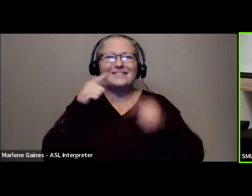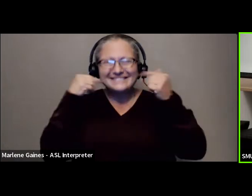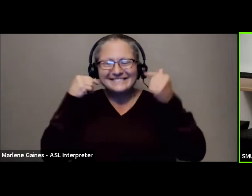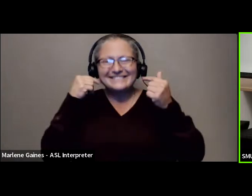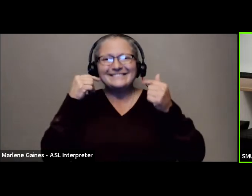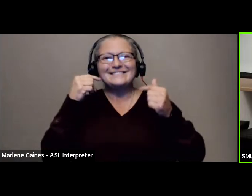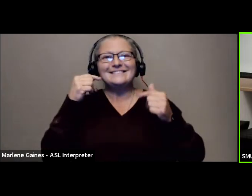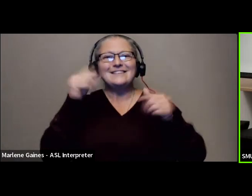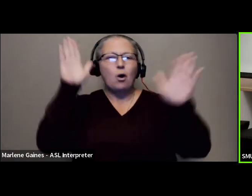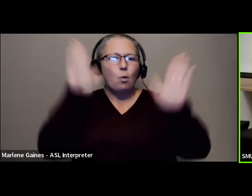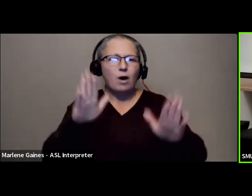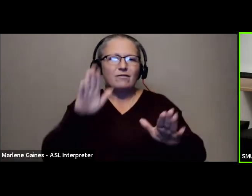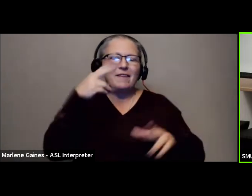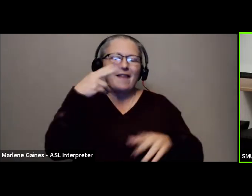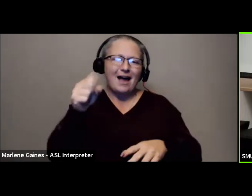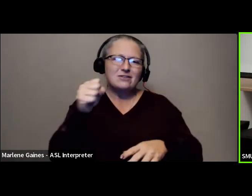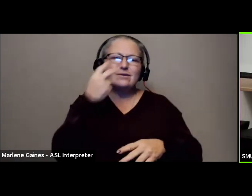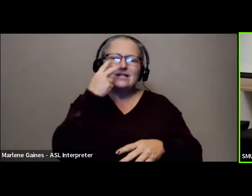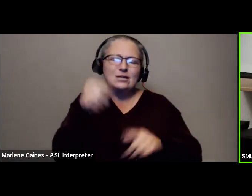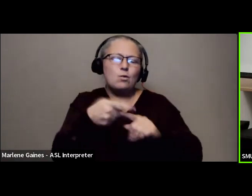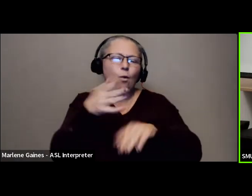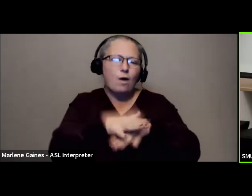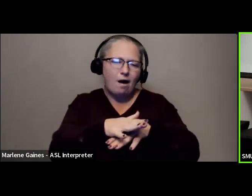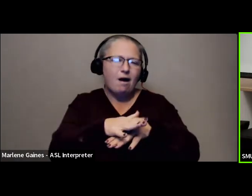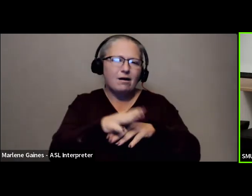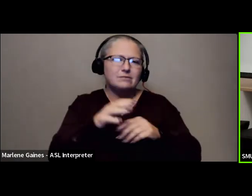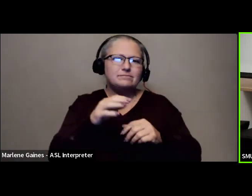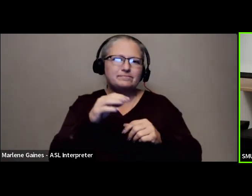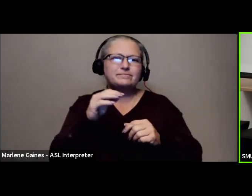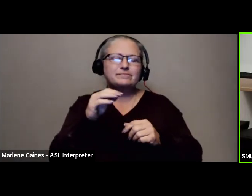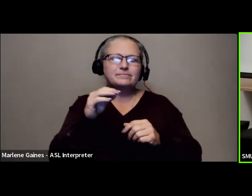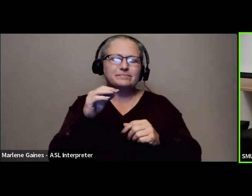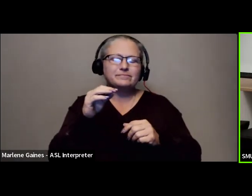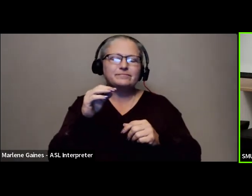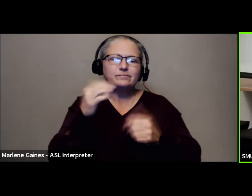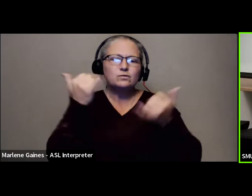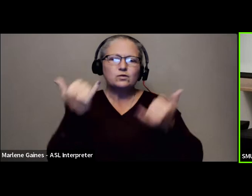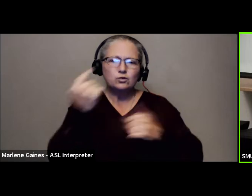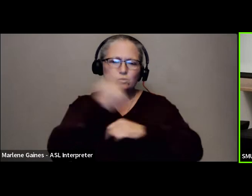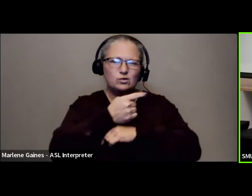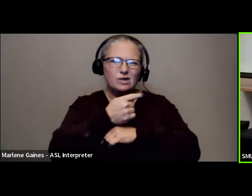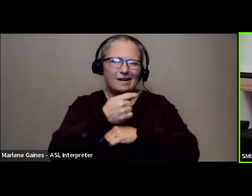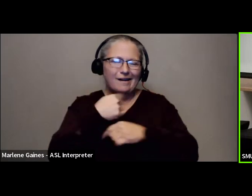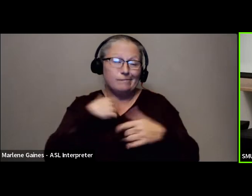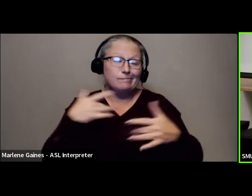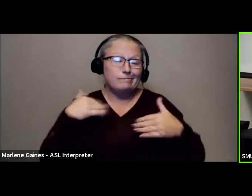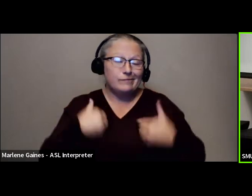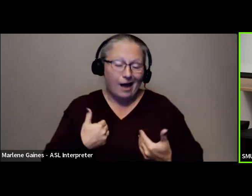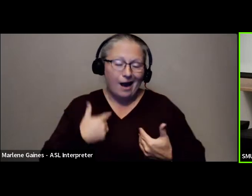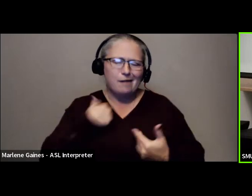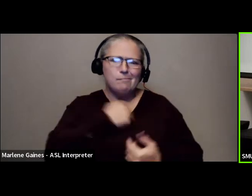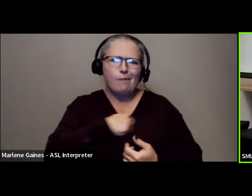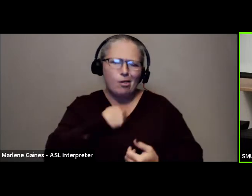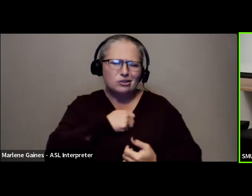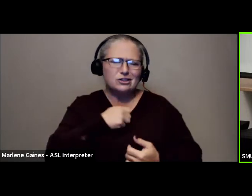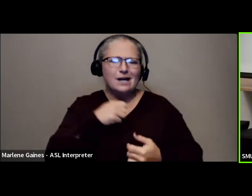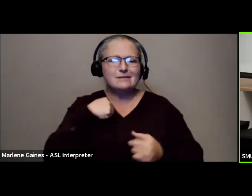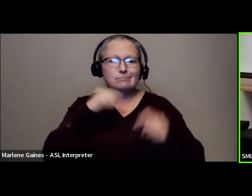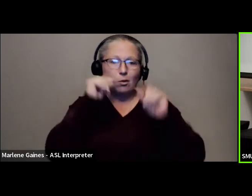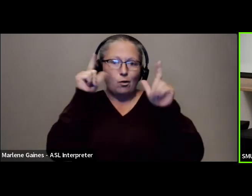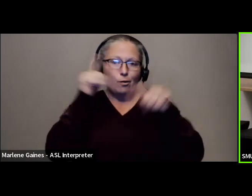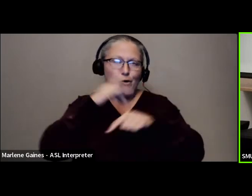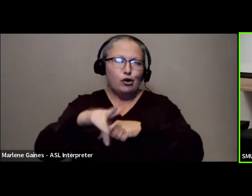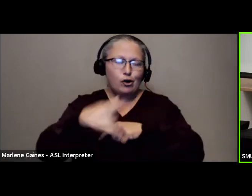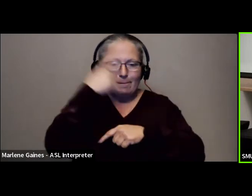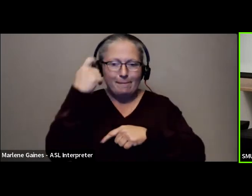wonderful it was to be at the high school and see what was going on. Today, I'm a little tired, so I must apologize, but I woke up really early